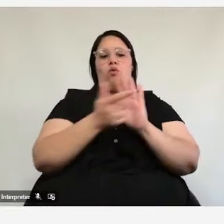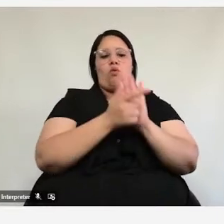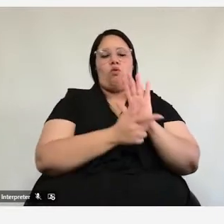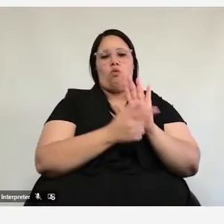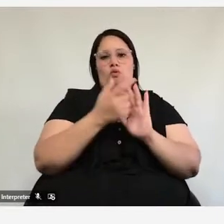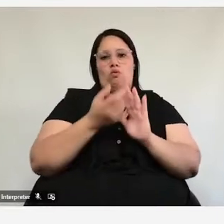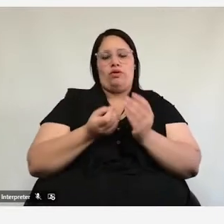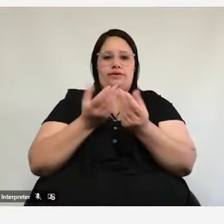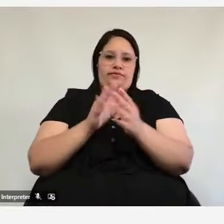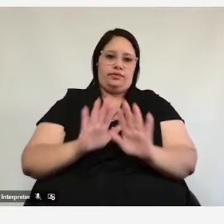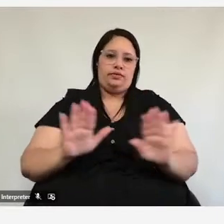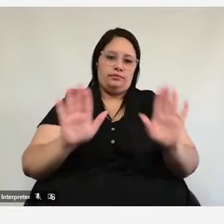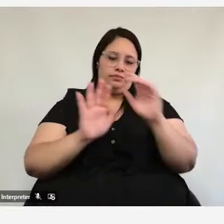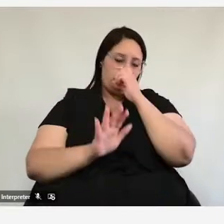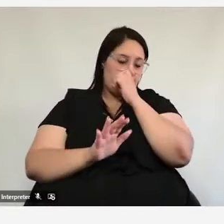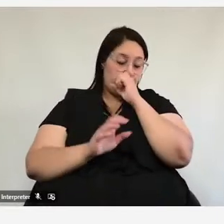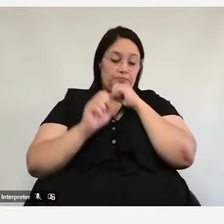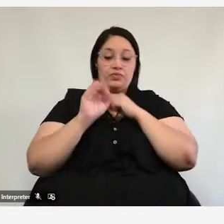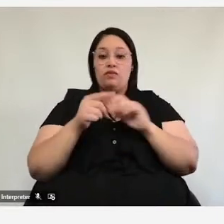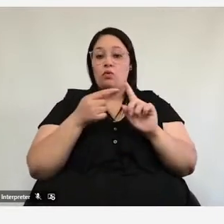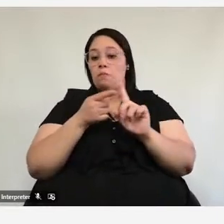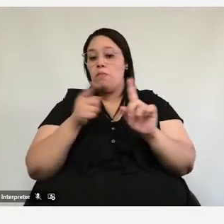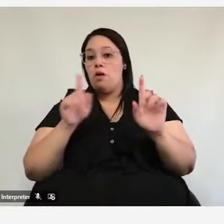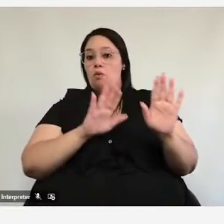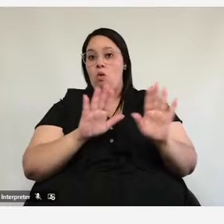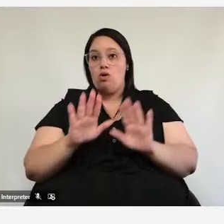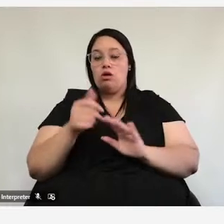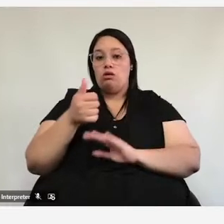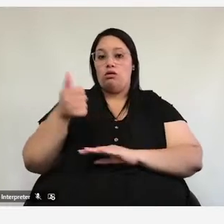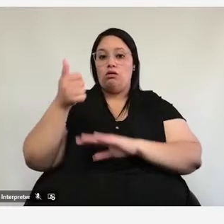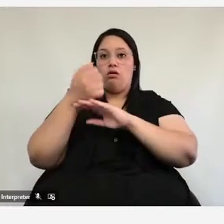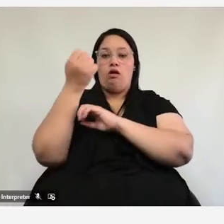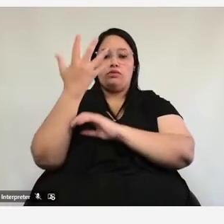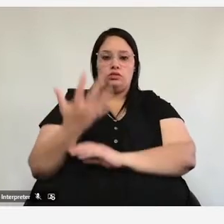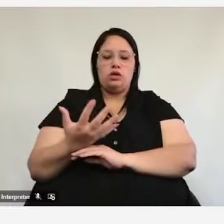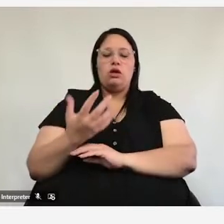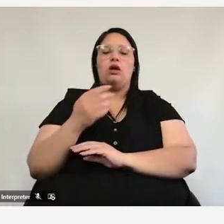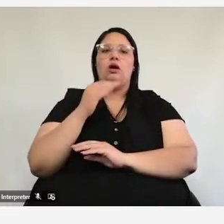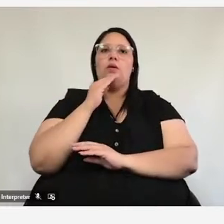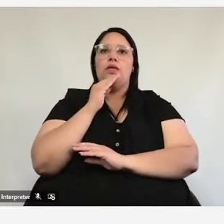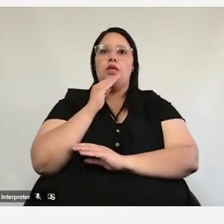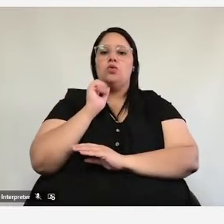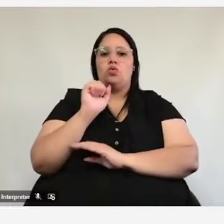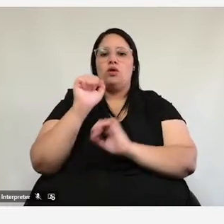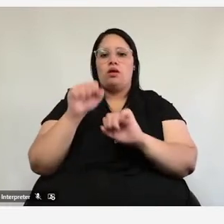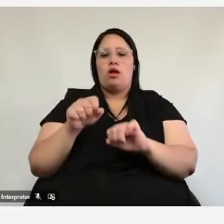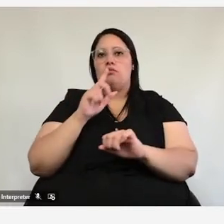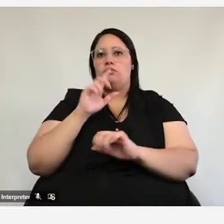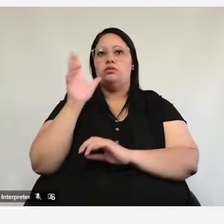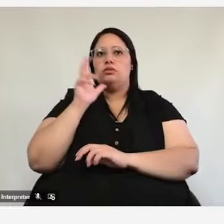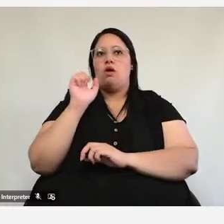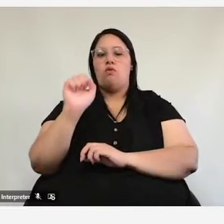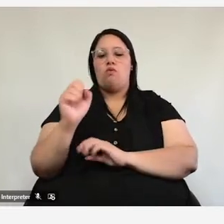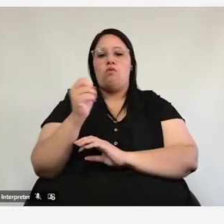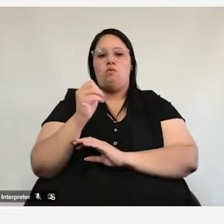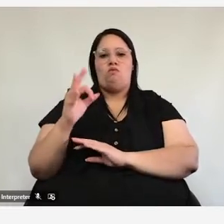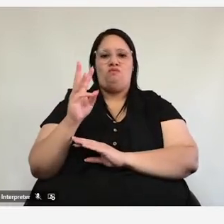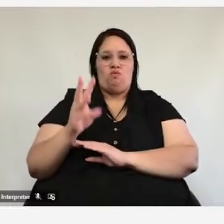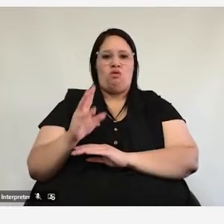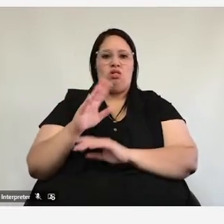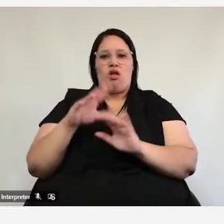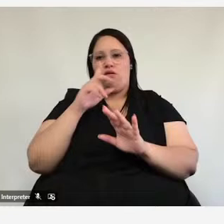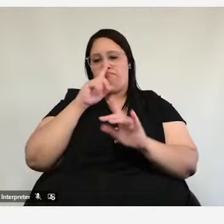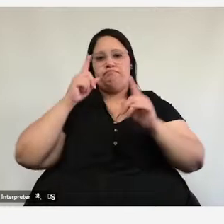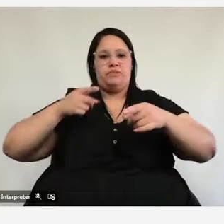Honourable members, if you are considered out of order by the presiding officer, you will have your microphones muted and called to